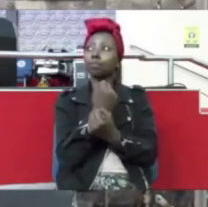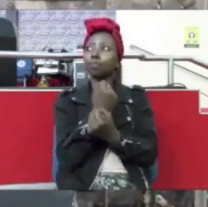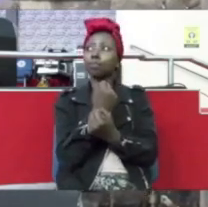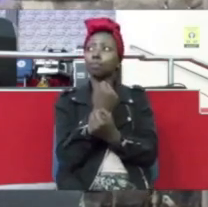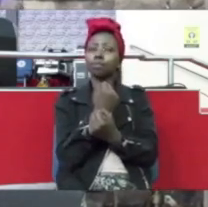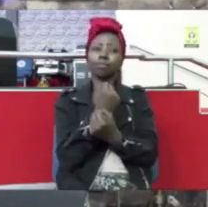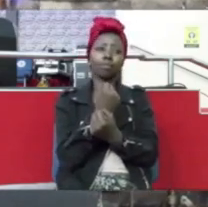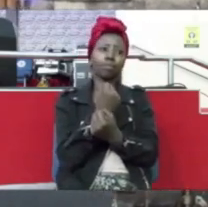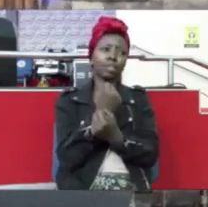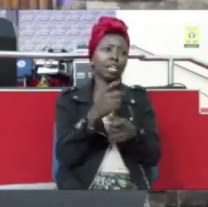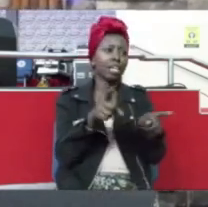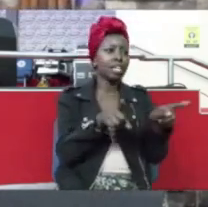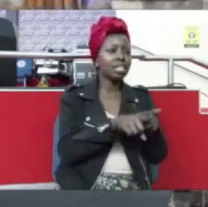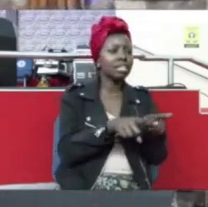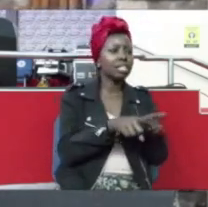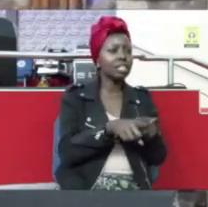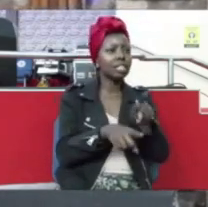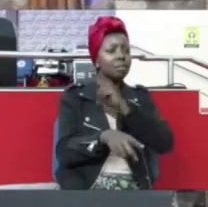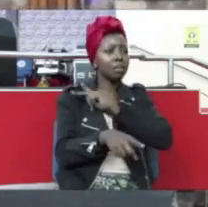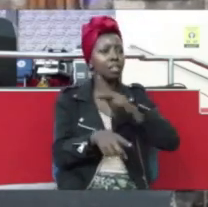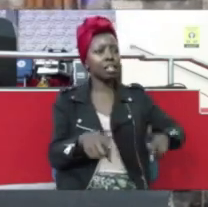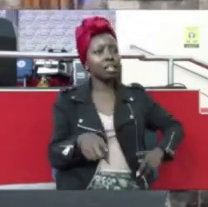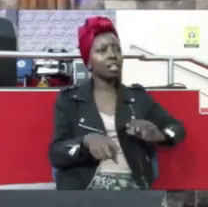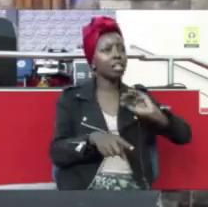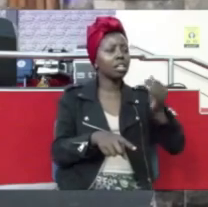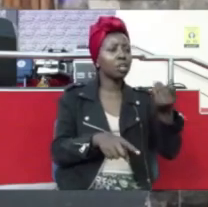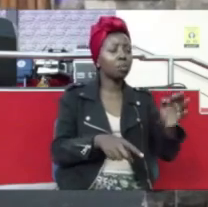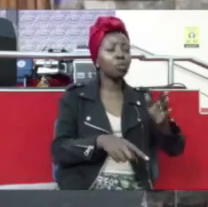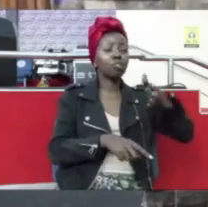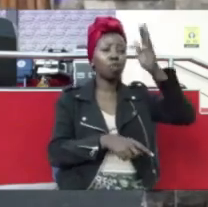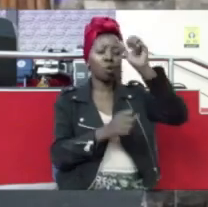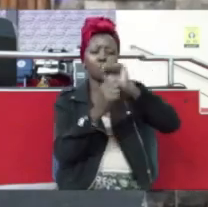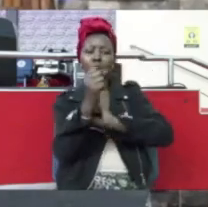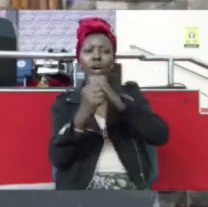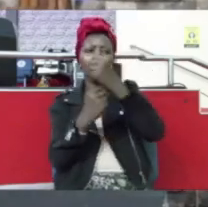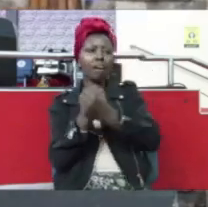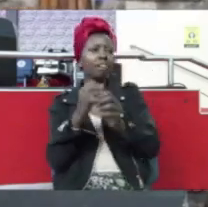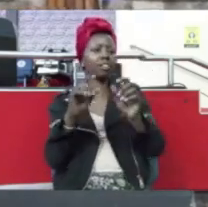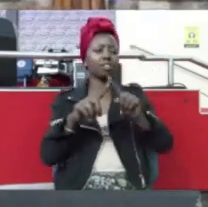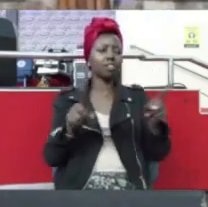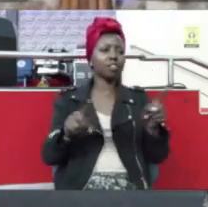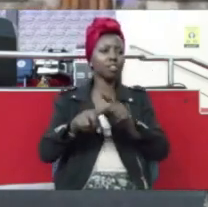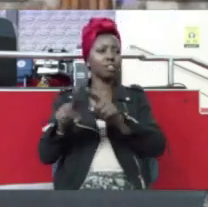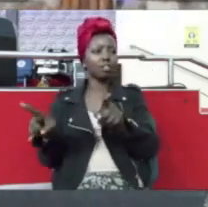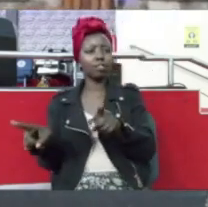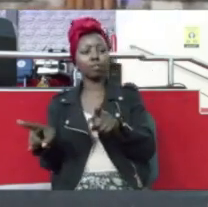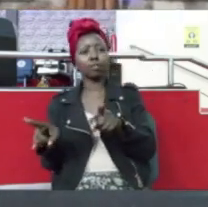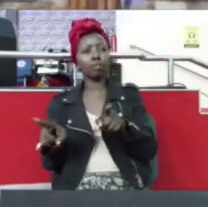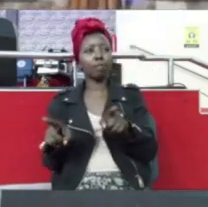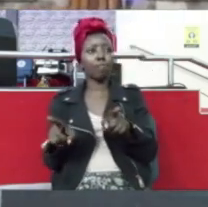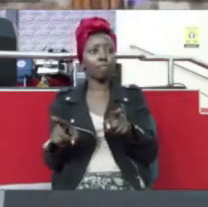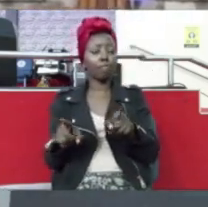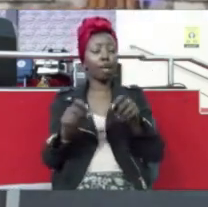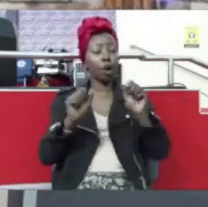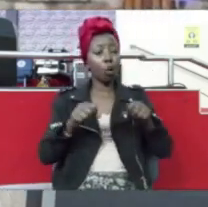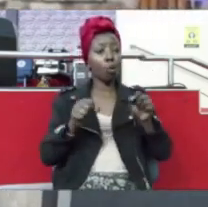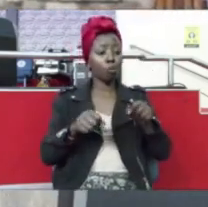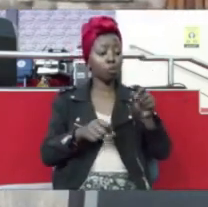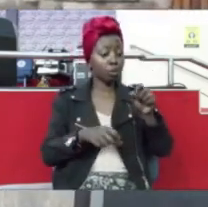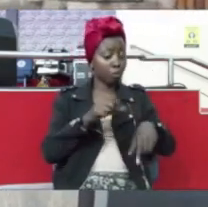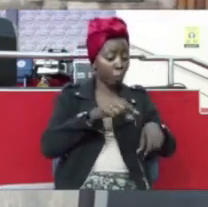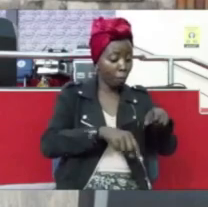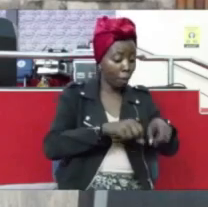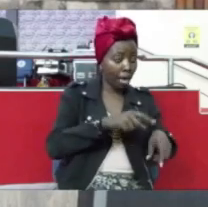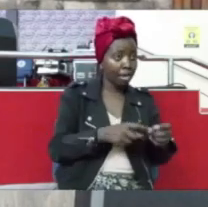the kingdom of God we harvest in different ways. Wakati katika mfalme wa Mungu tunavuna kwa njia tofauti. You can plant your